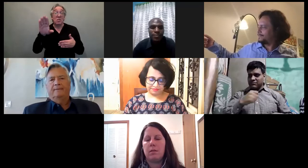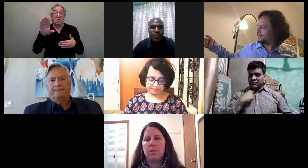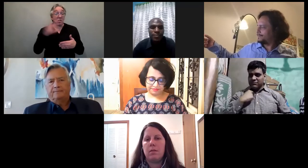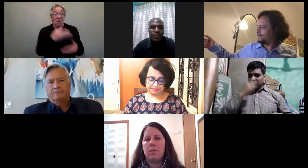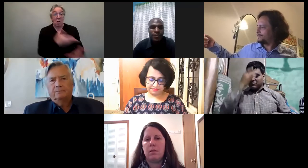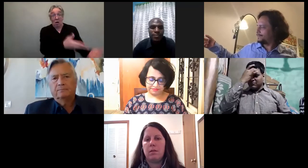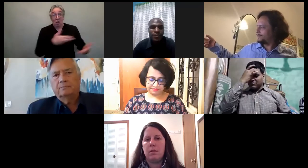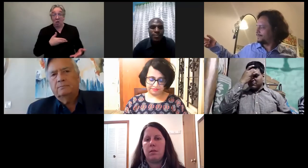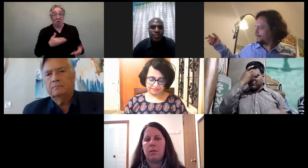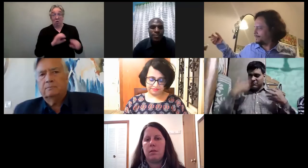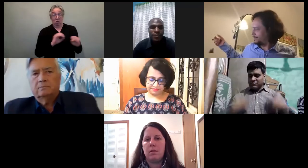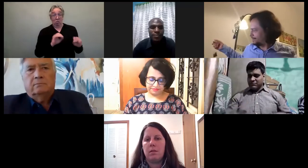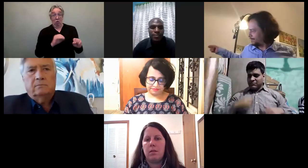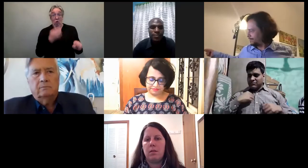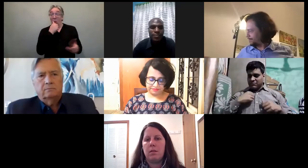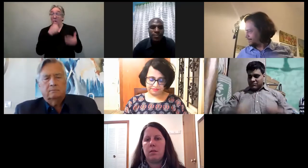suffered a lot.